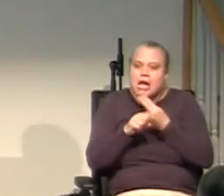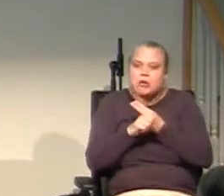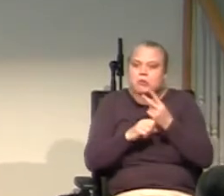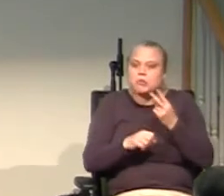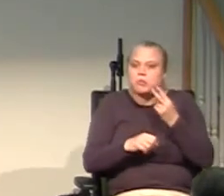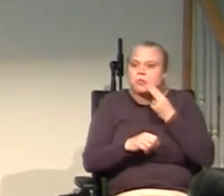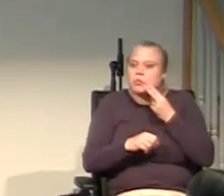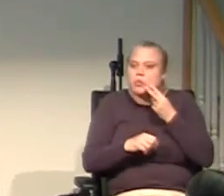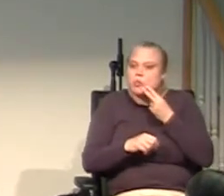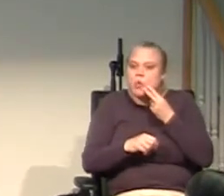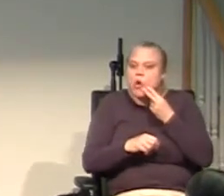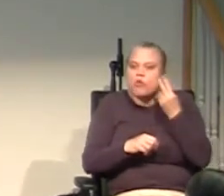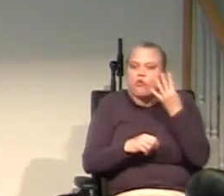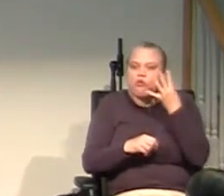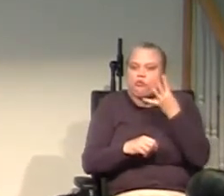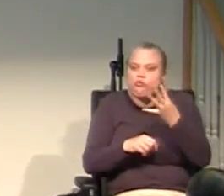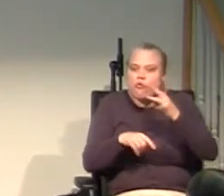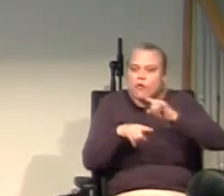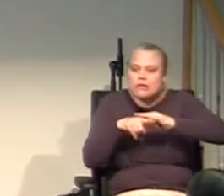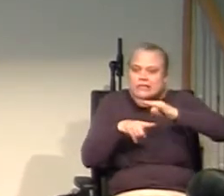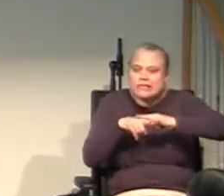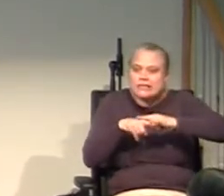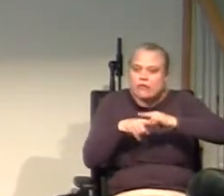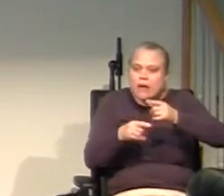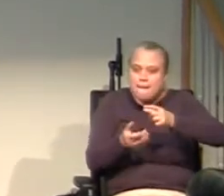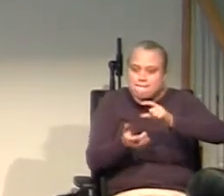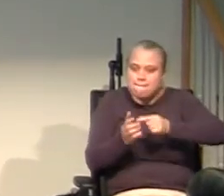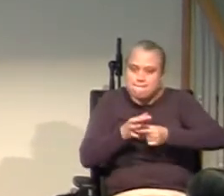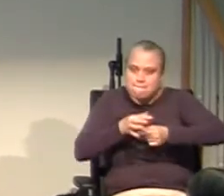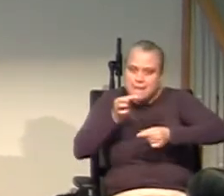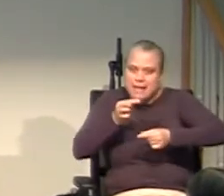packs of cigarettes a day. And